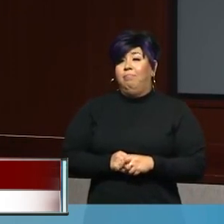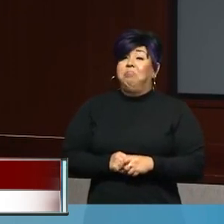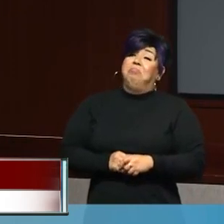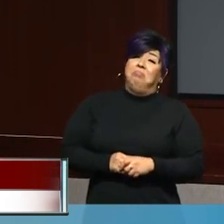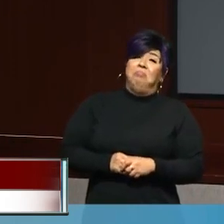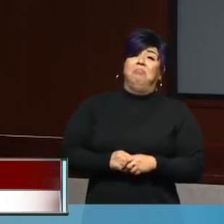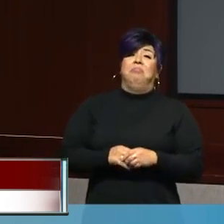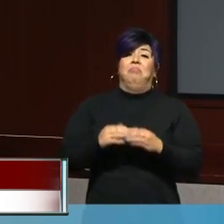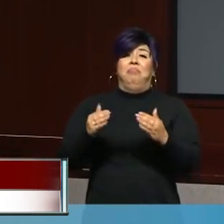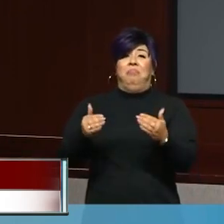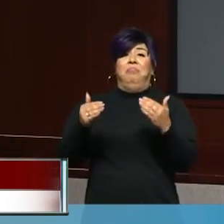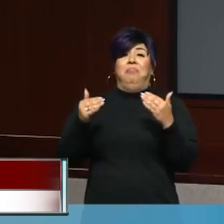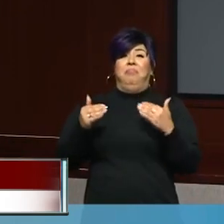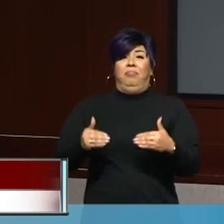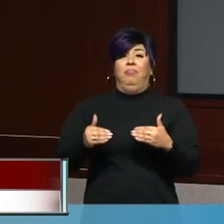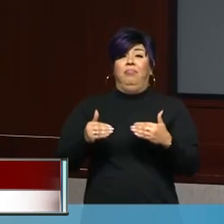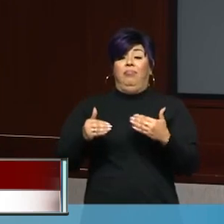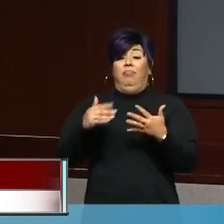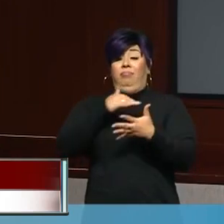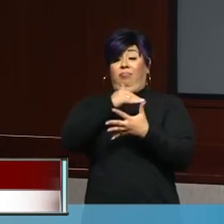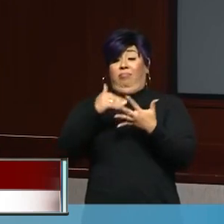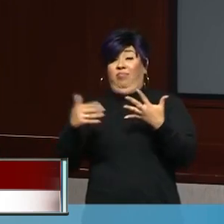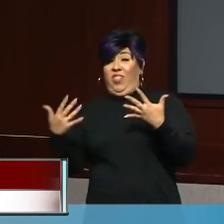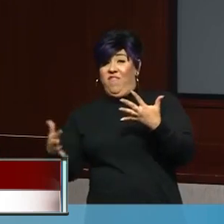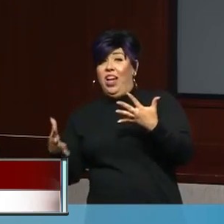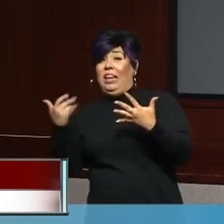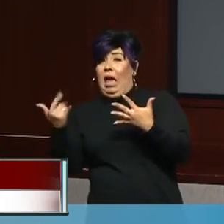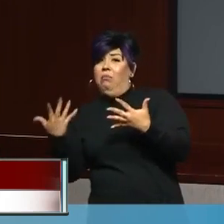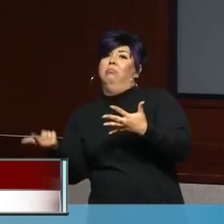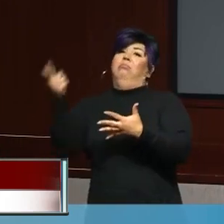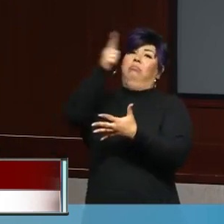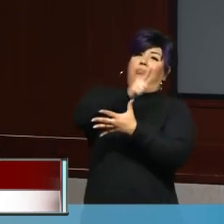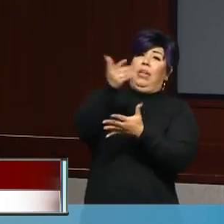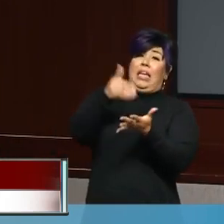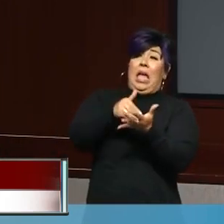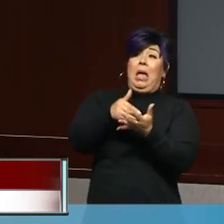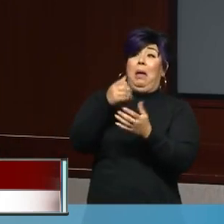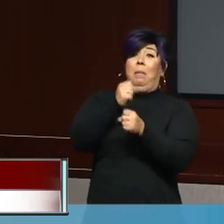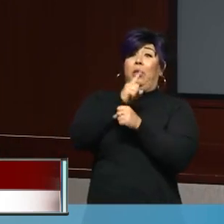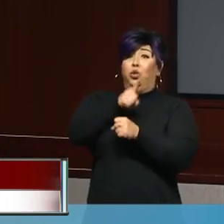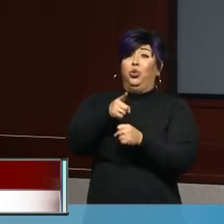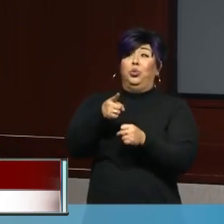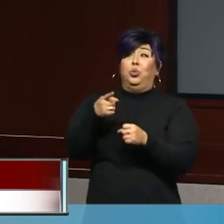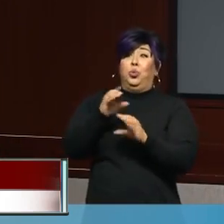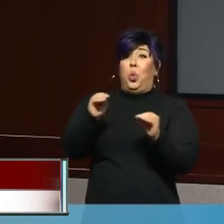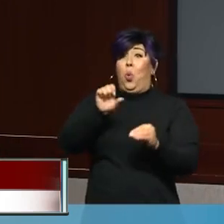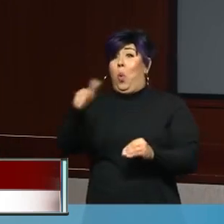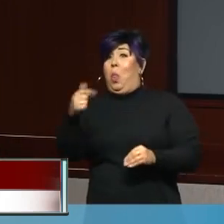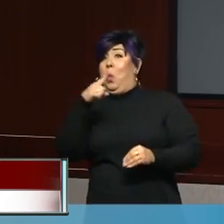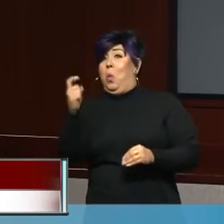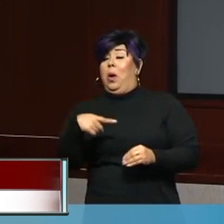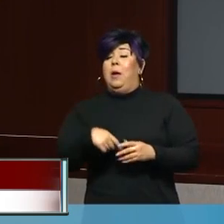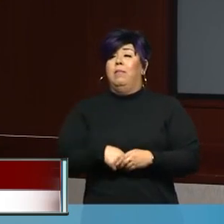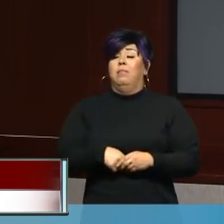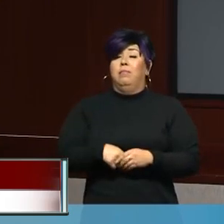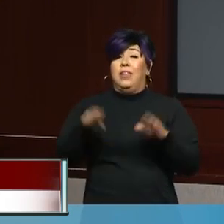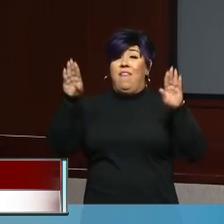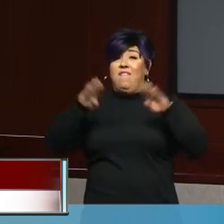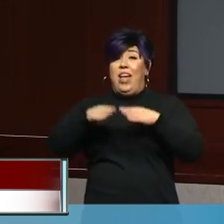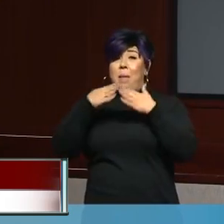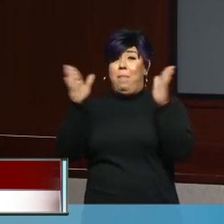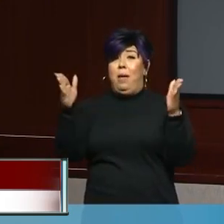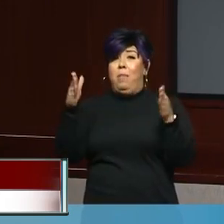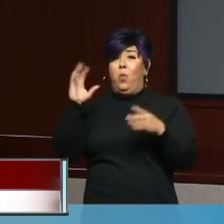Okay, I'm going to go back up to the top and ask for any last follow-up questions. Valley Public Radio. Can you hear